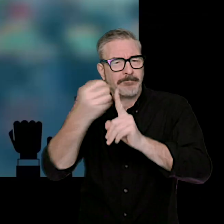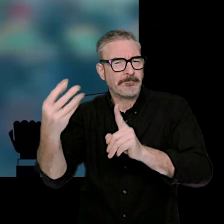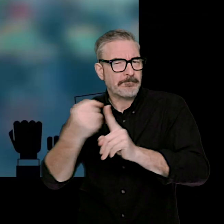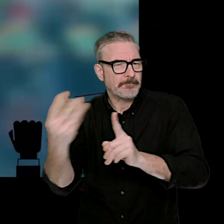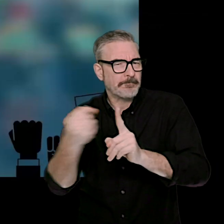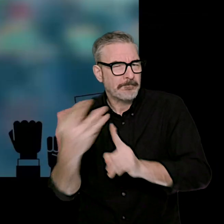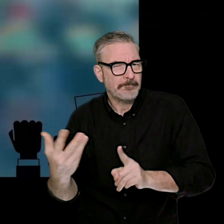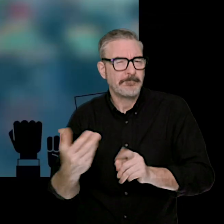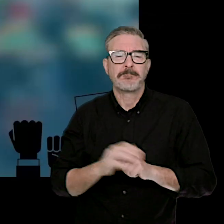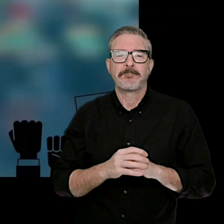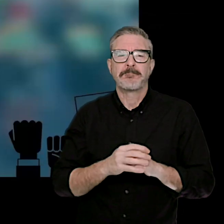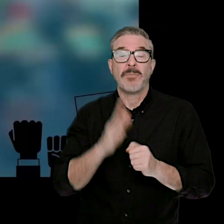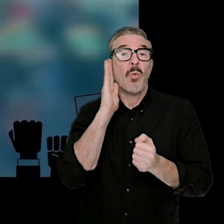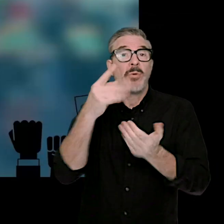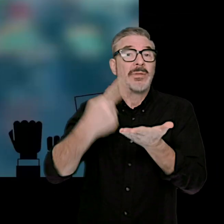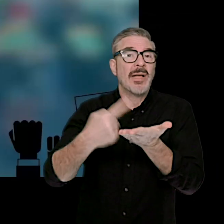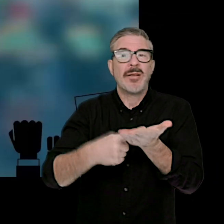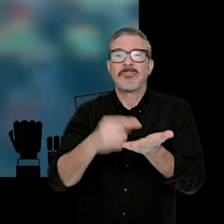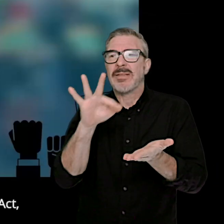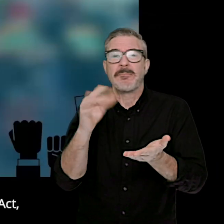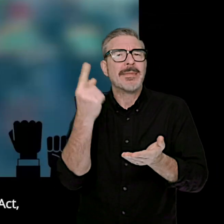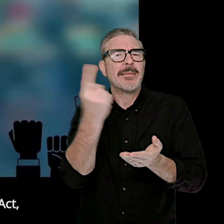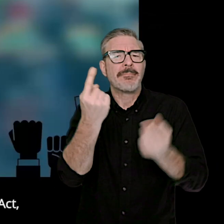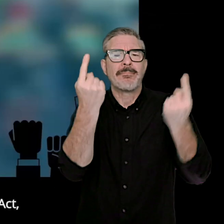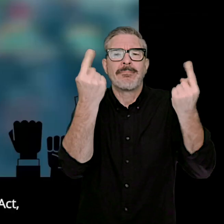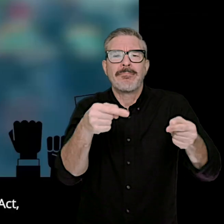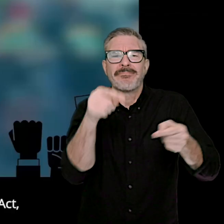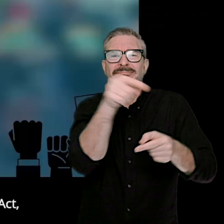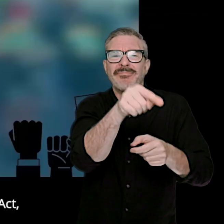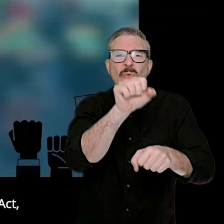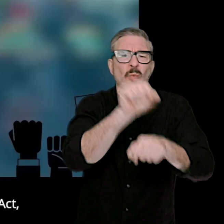and how they are viewed in the